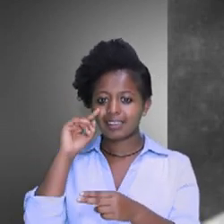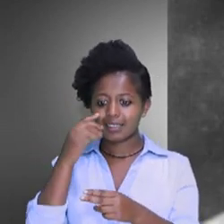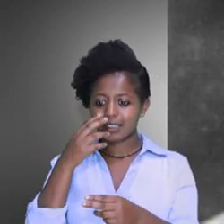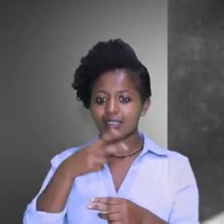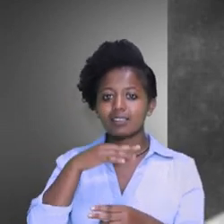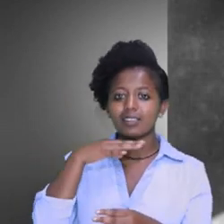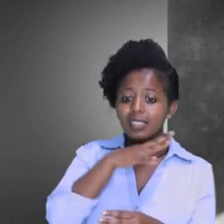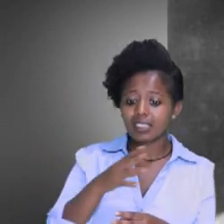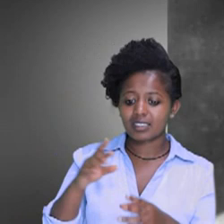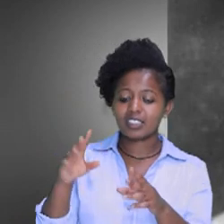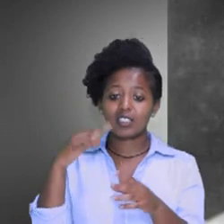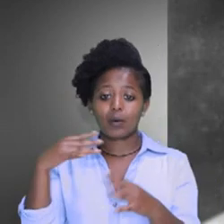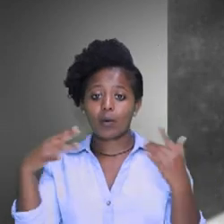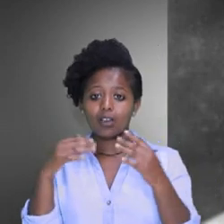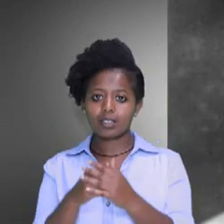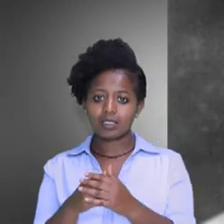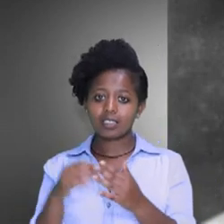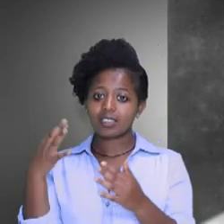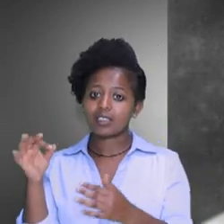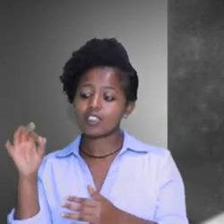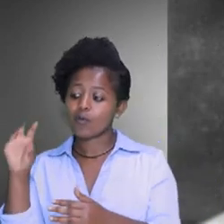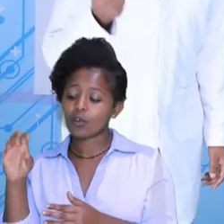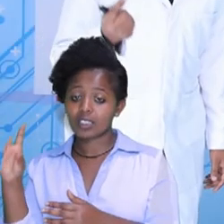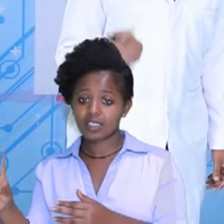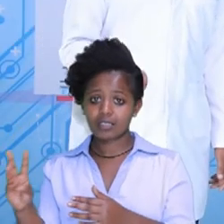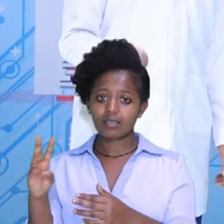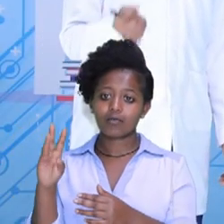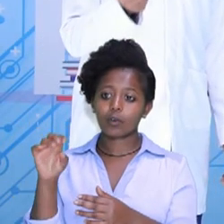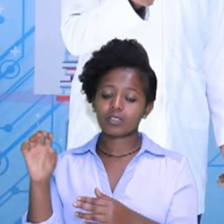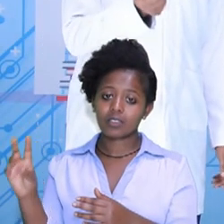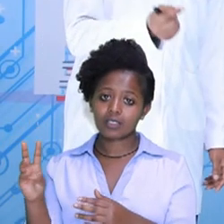War was started 1946